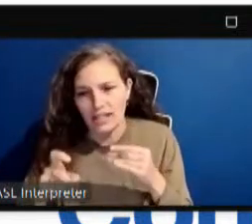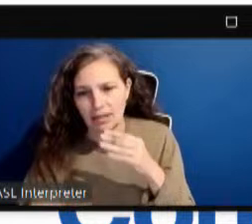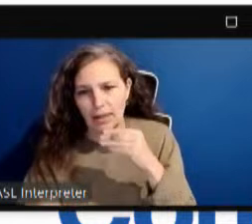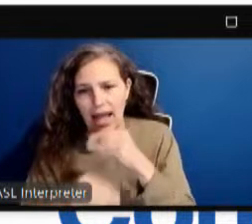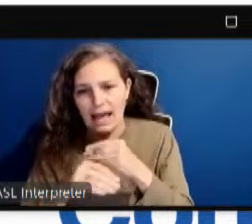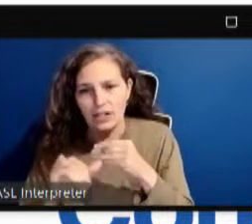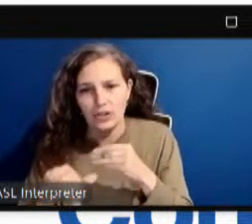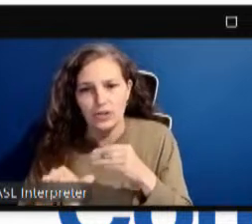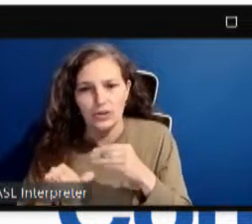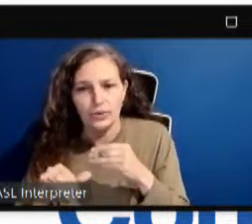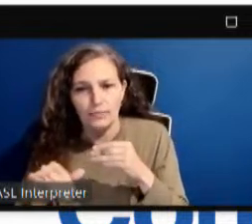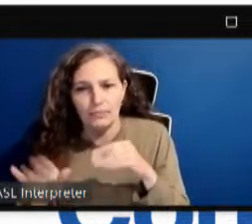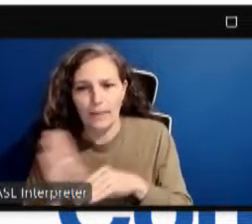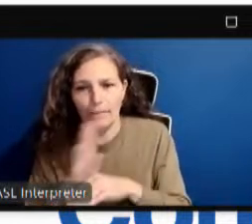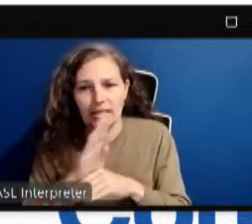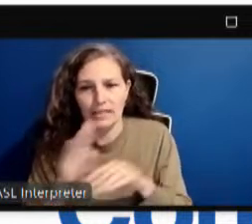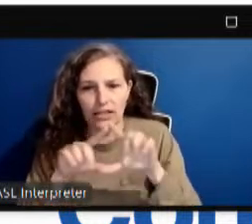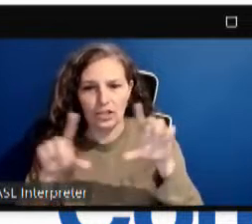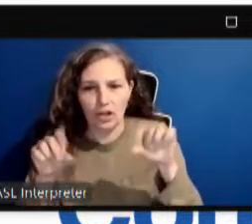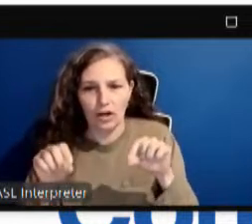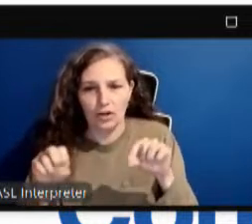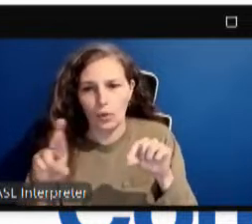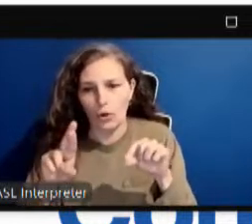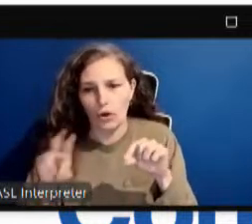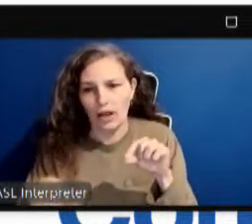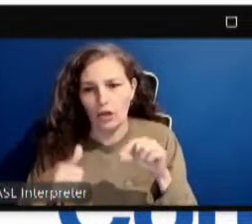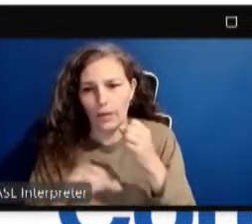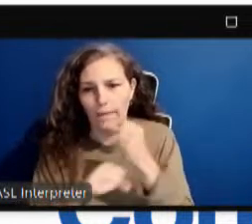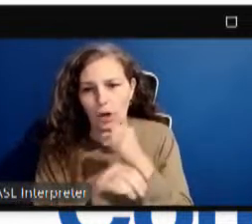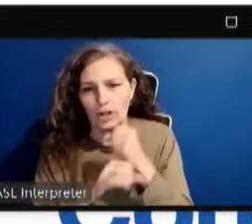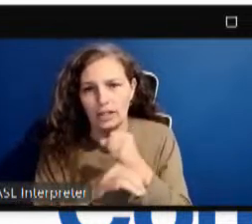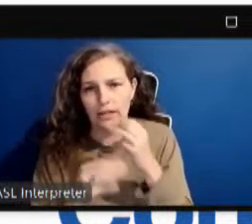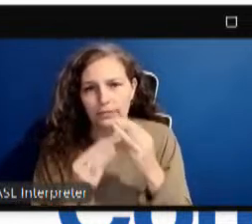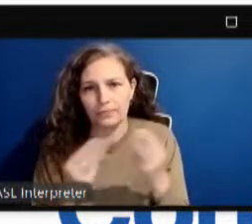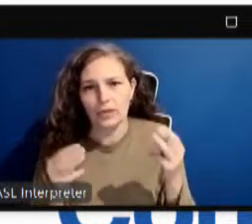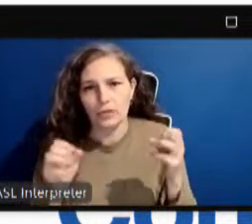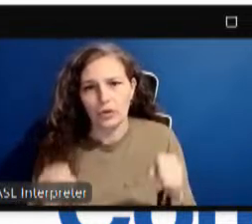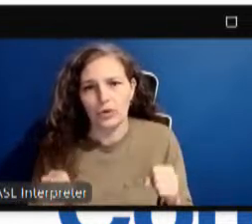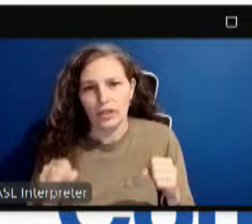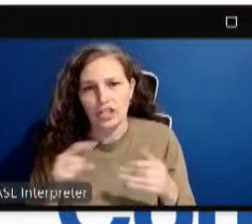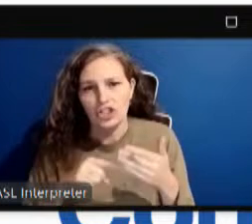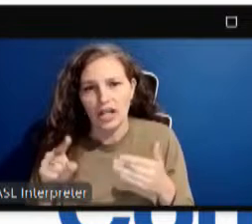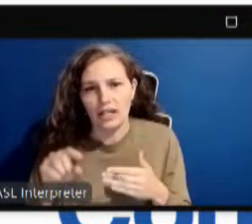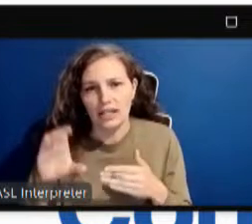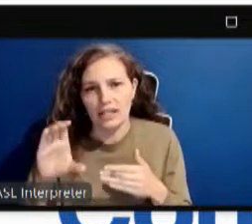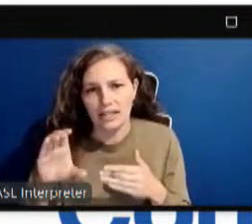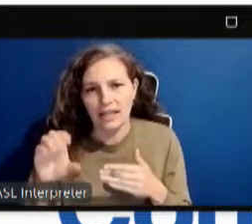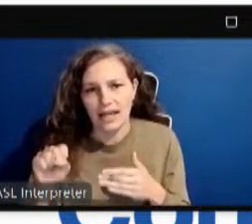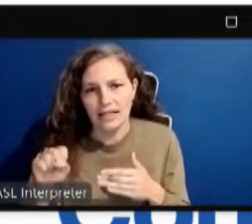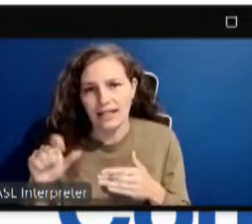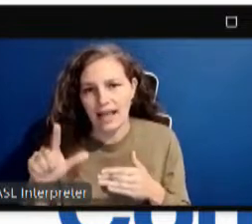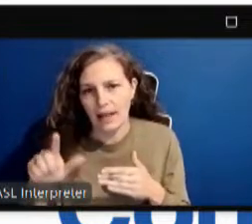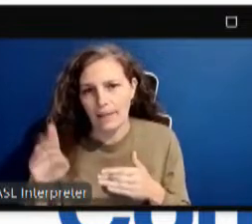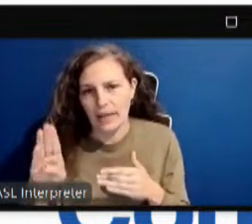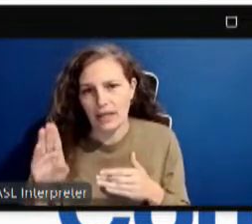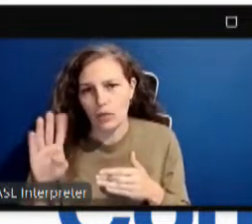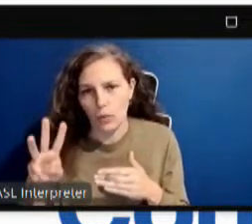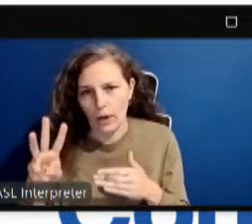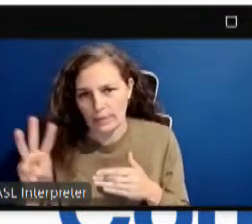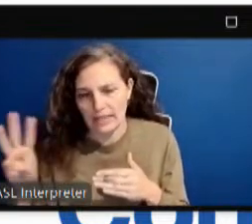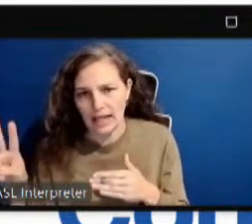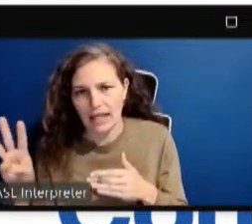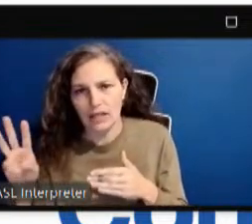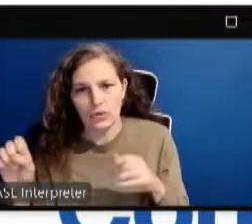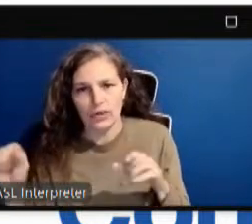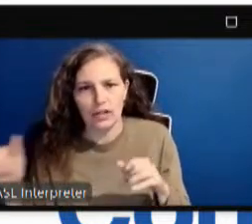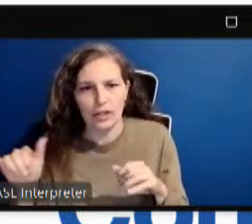material, so you can take that information and check their license on the CSLB website. You could also use sources to check reviews.